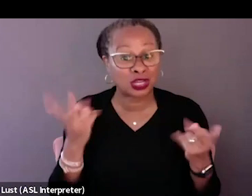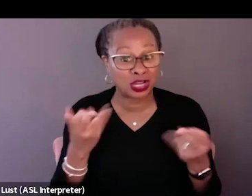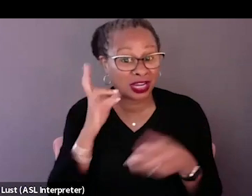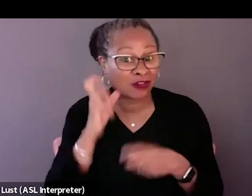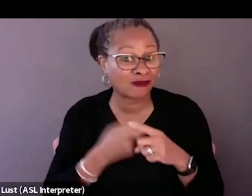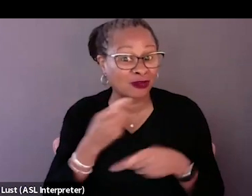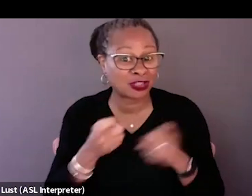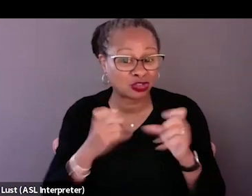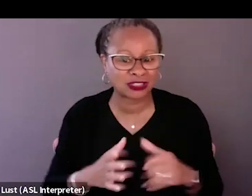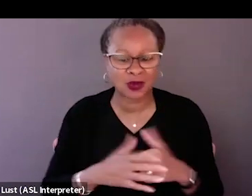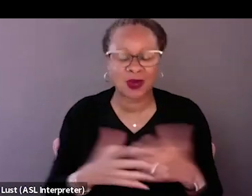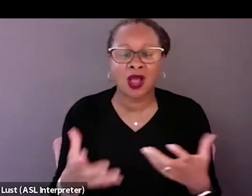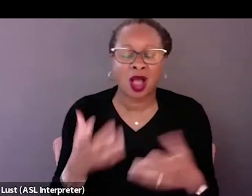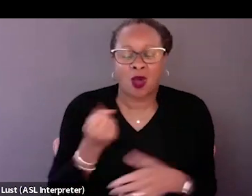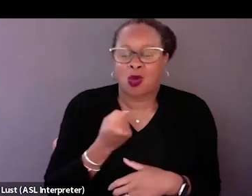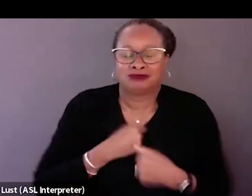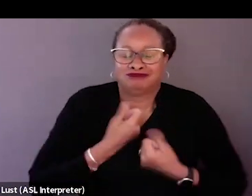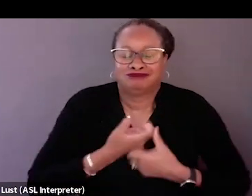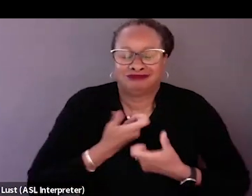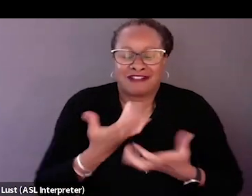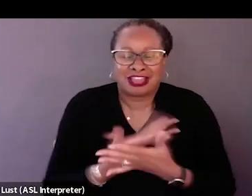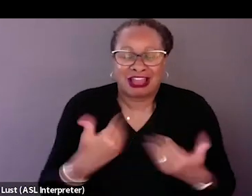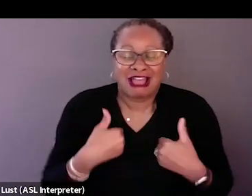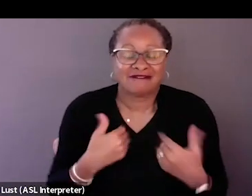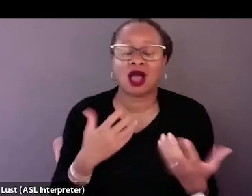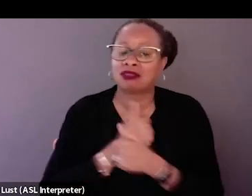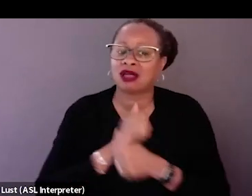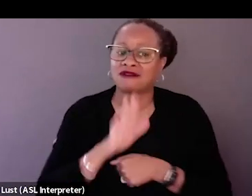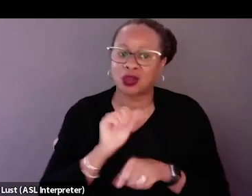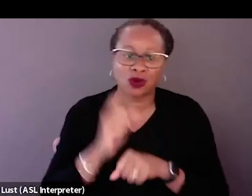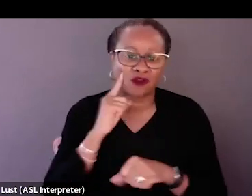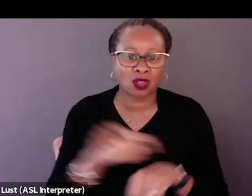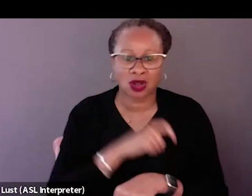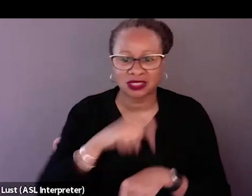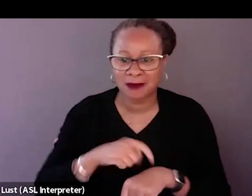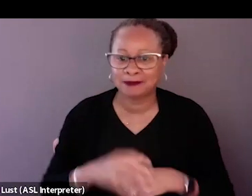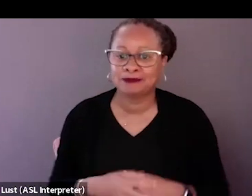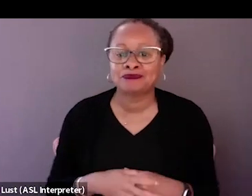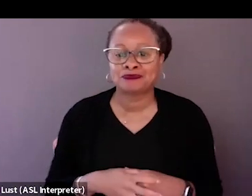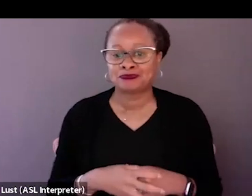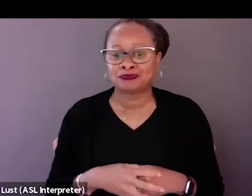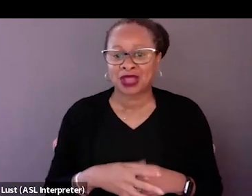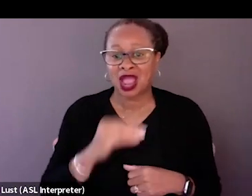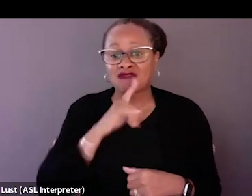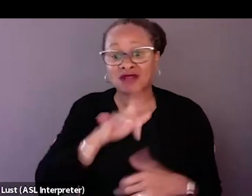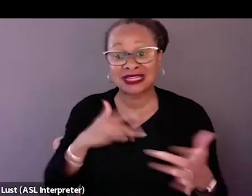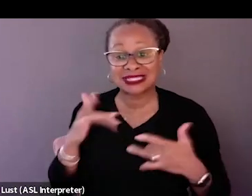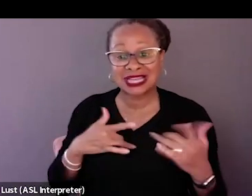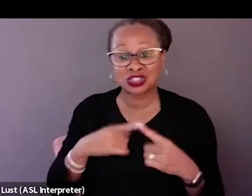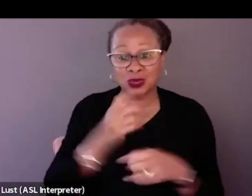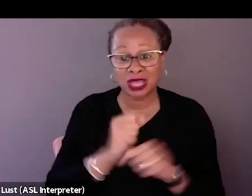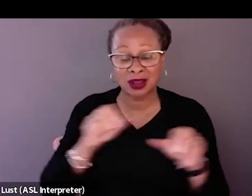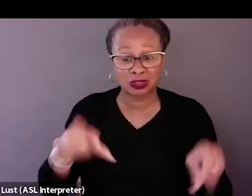So I'll try to hold my gushing, but I've been a fan of both of their work for a very long time. And I'm really excited to get a